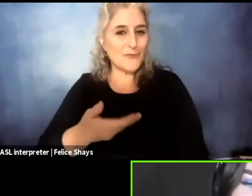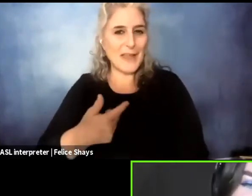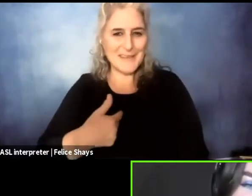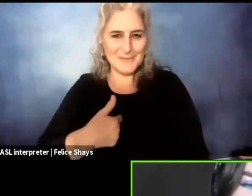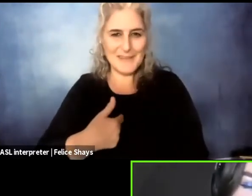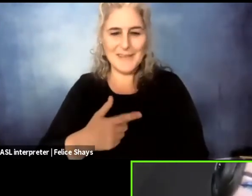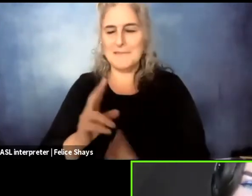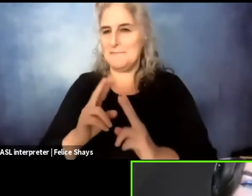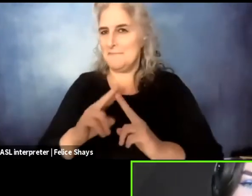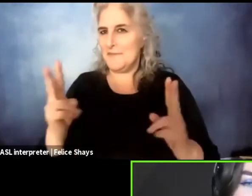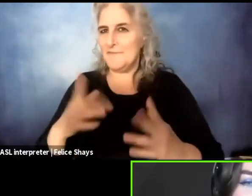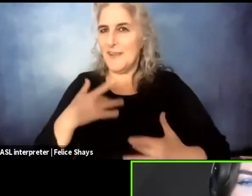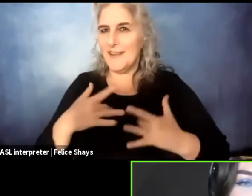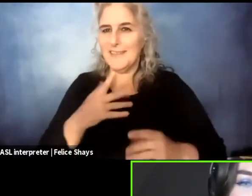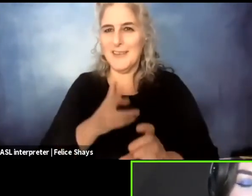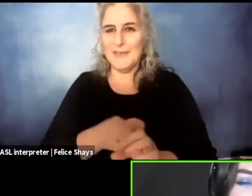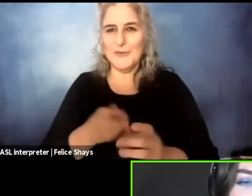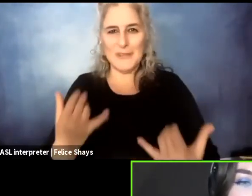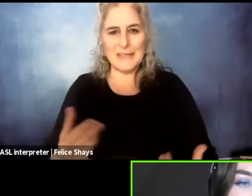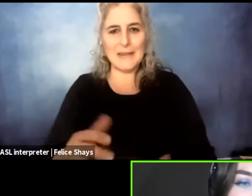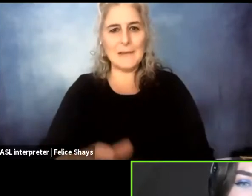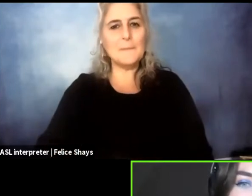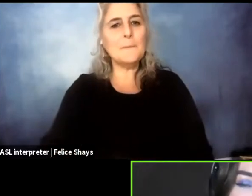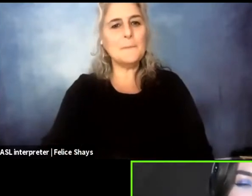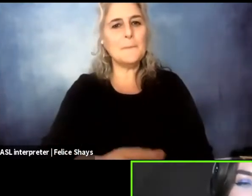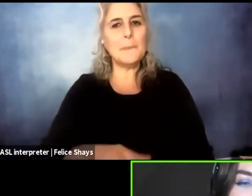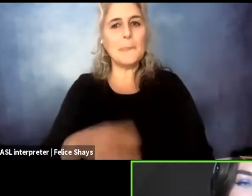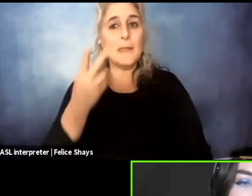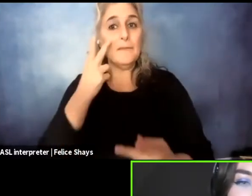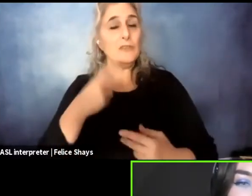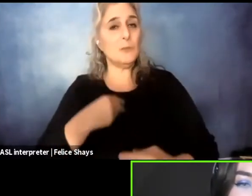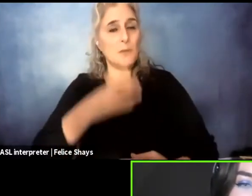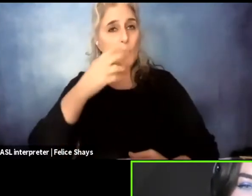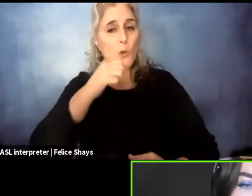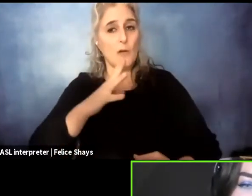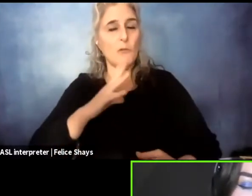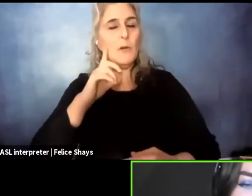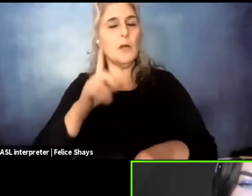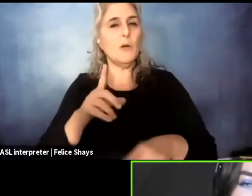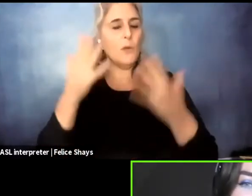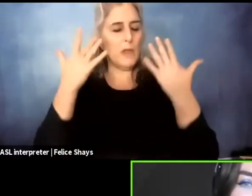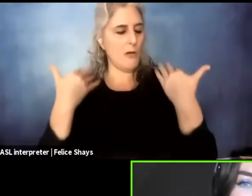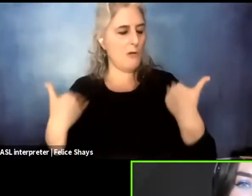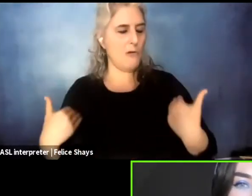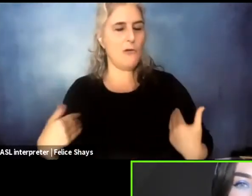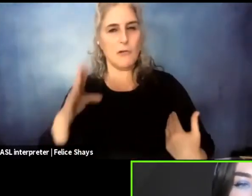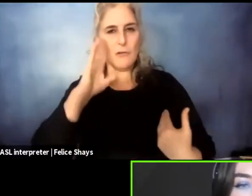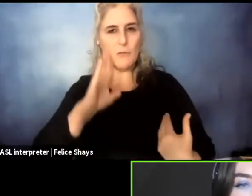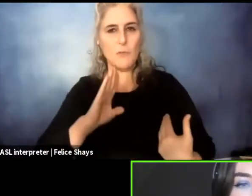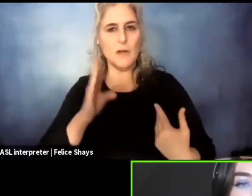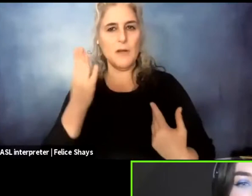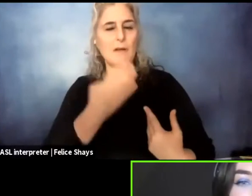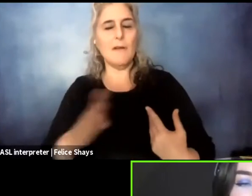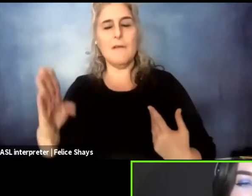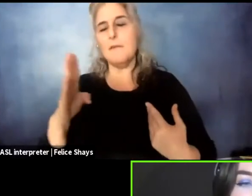very excited to be here. Visually, I'm a white woman with long brown hair, bright blue